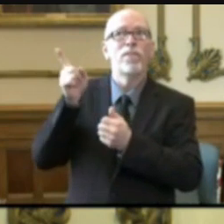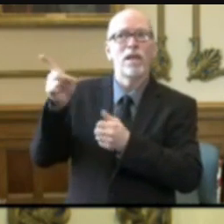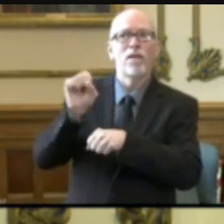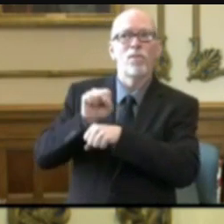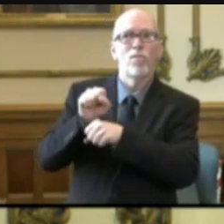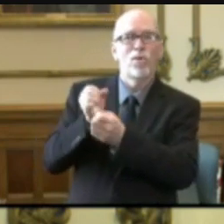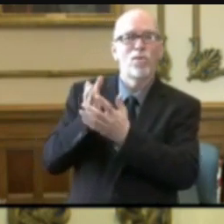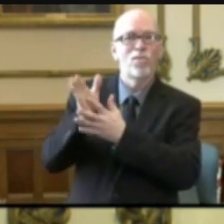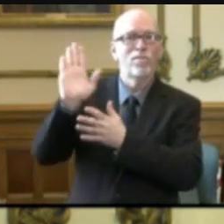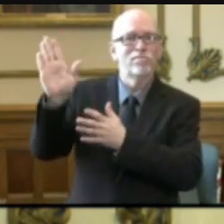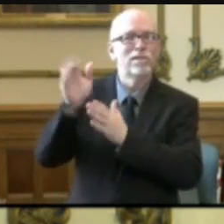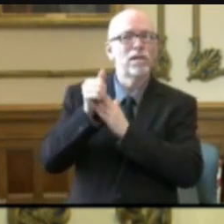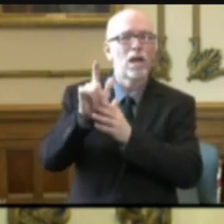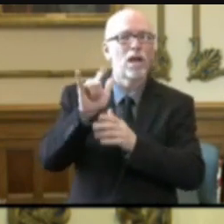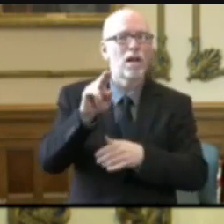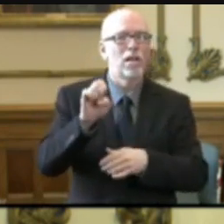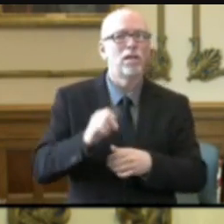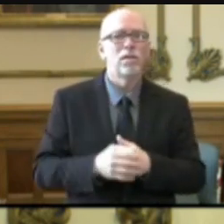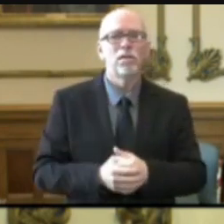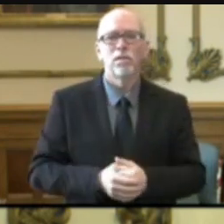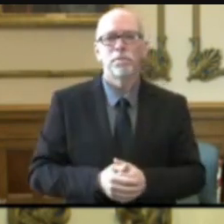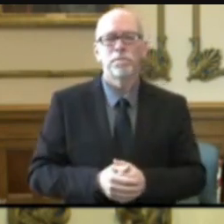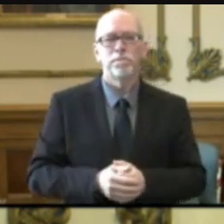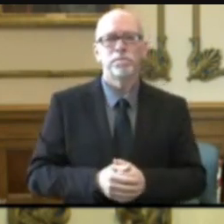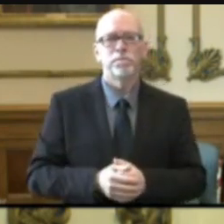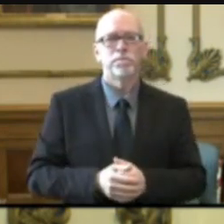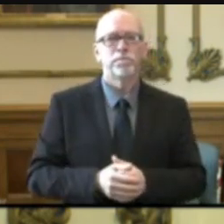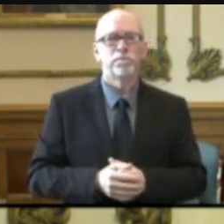working through them with their guidelines.